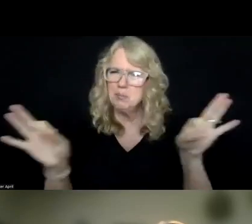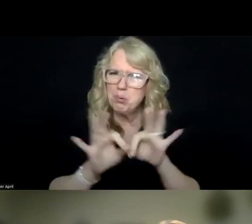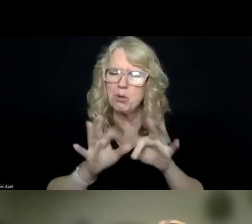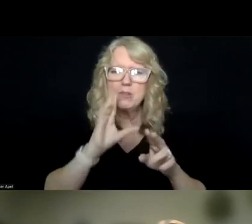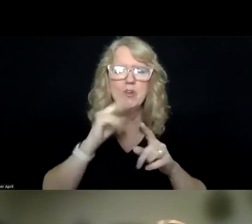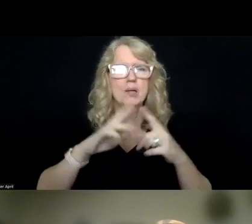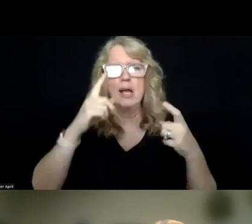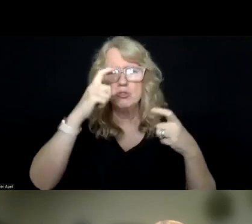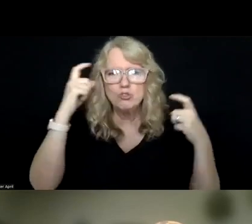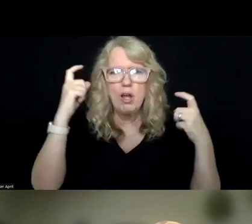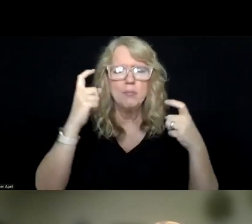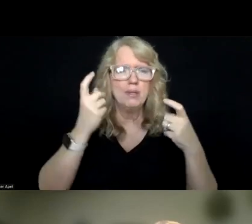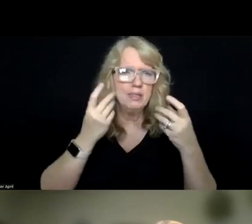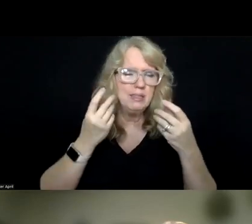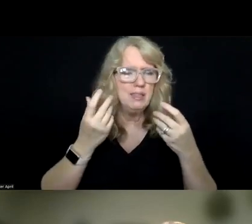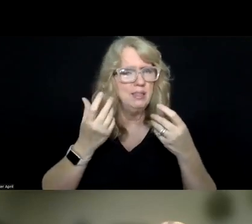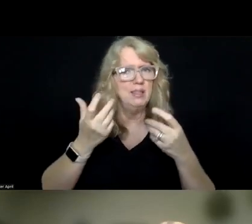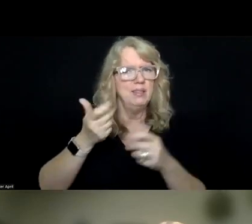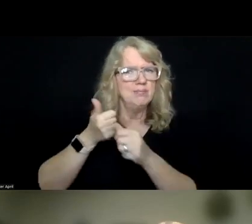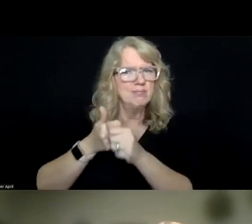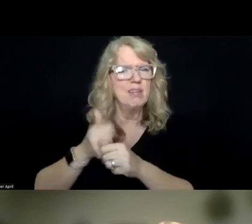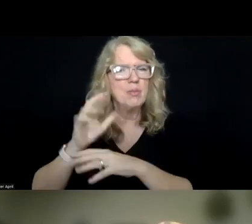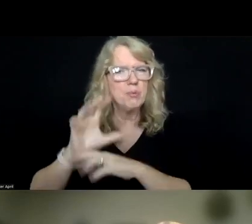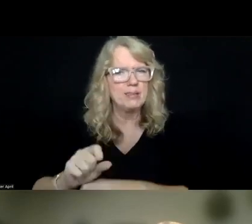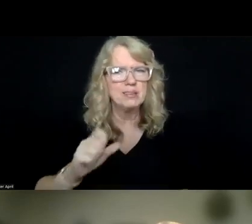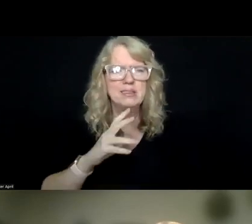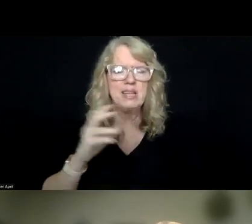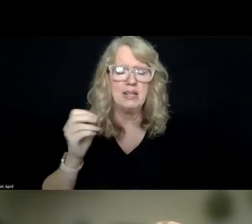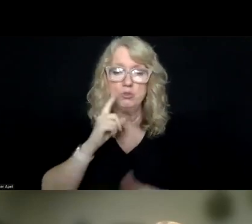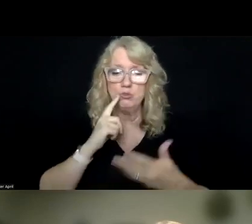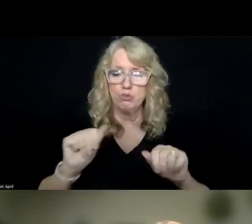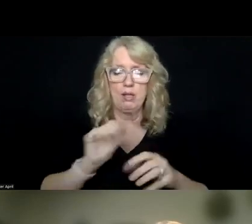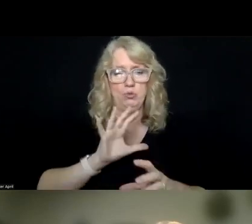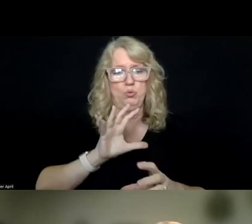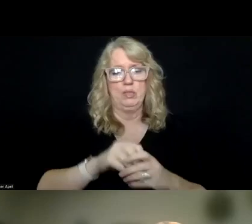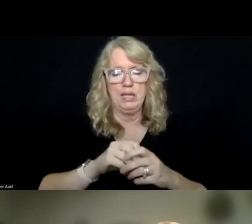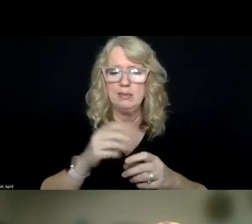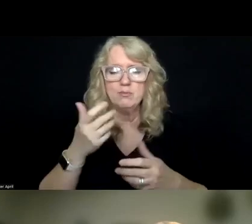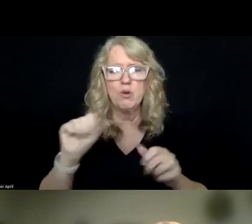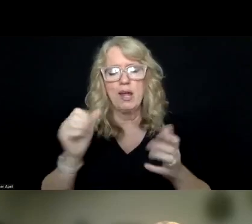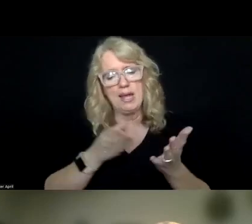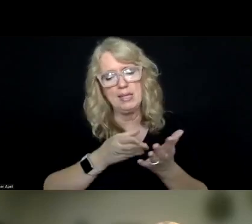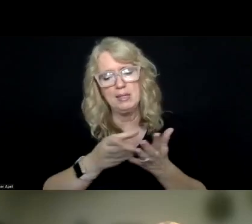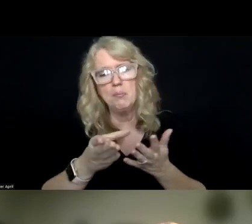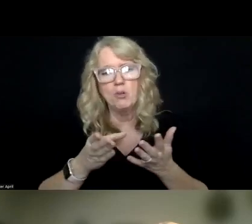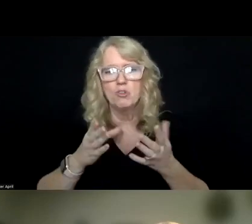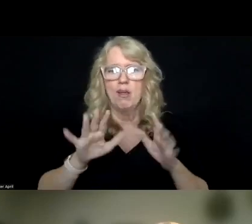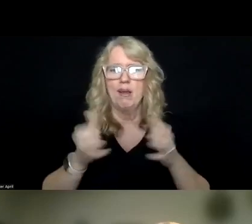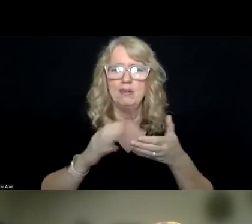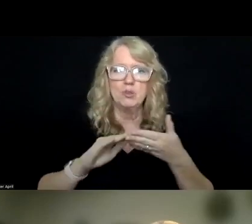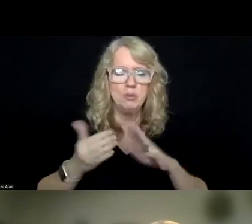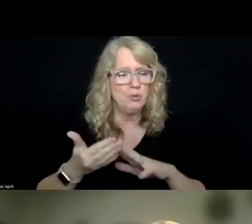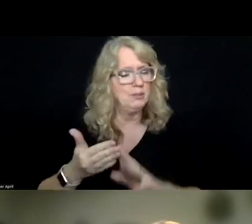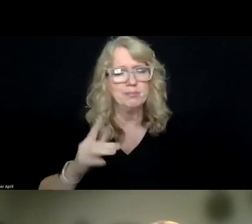trauma-informed practice, but also when you really are trying to engage any kind of marginalized community.